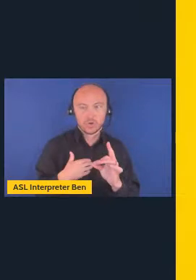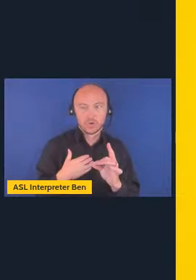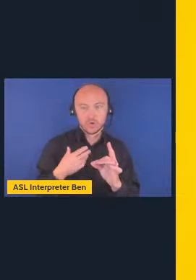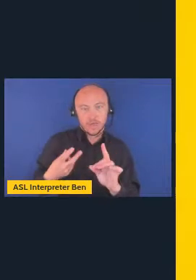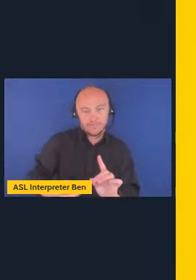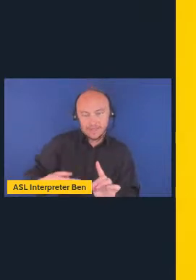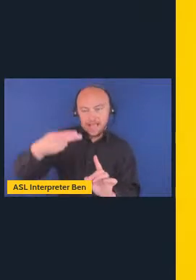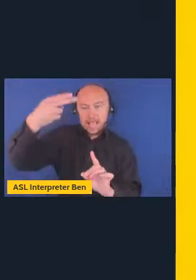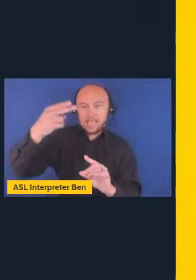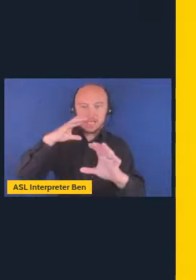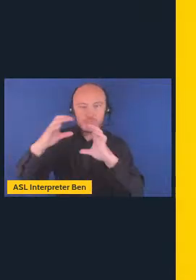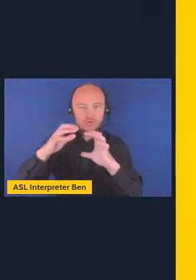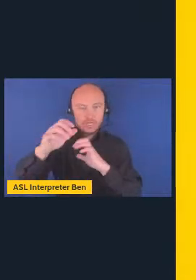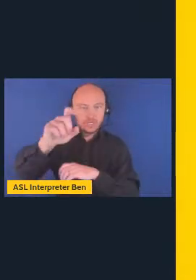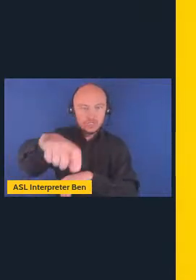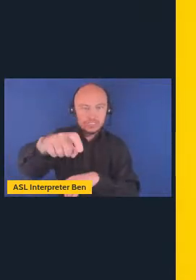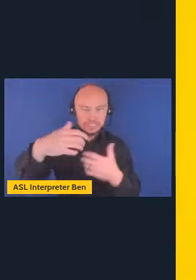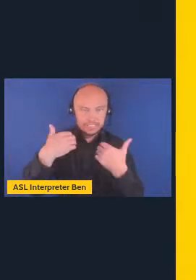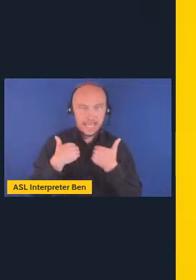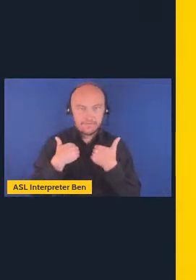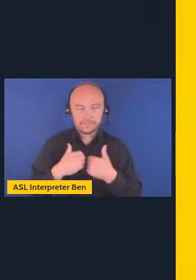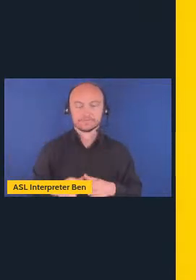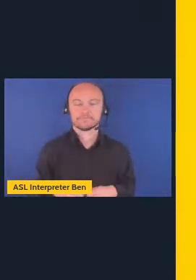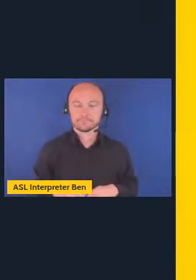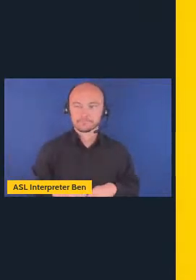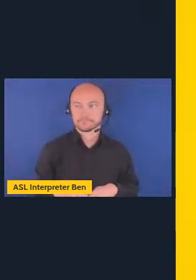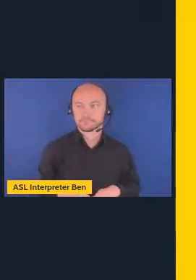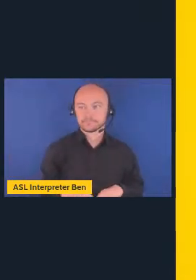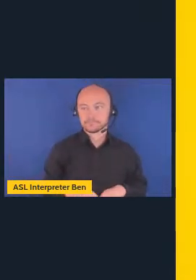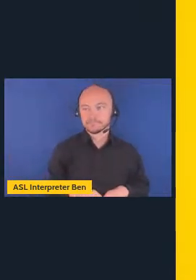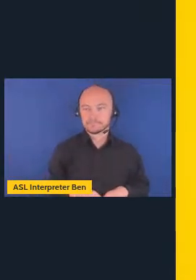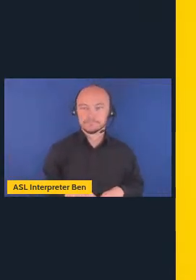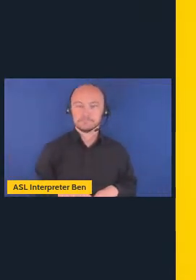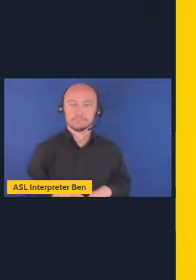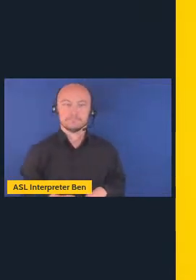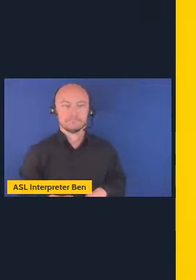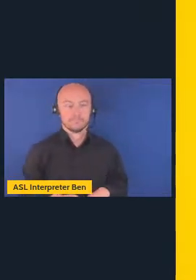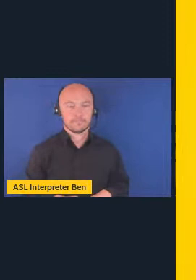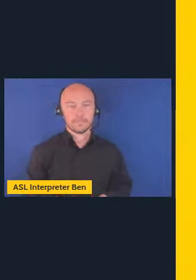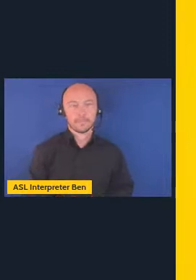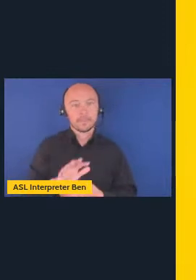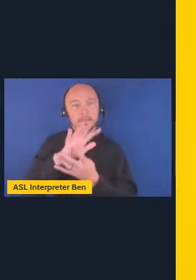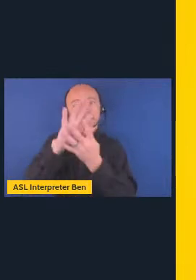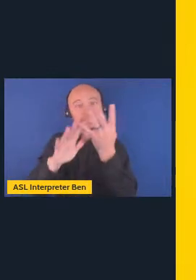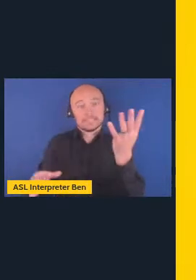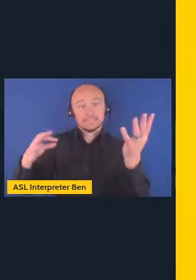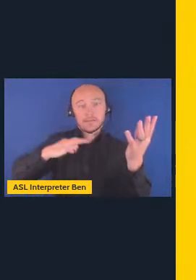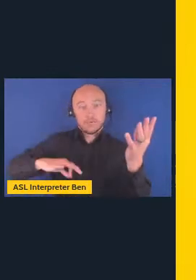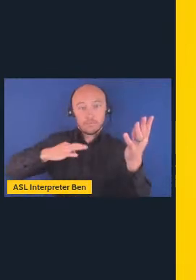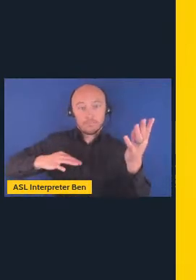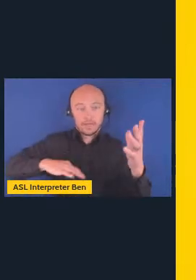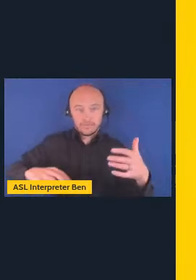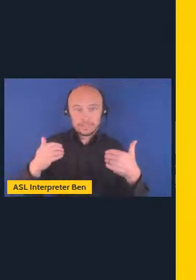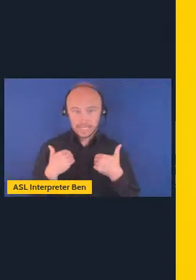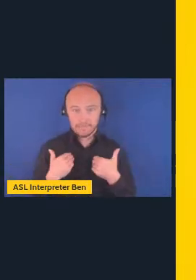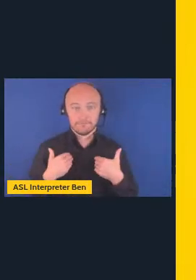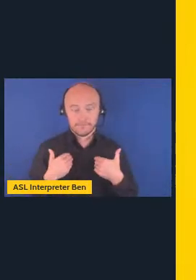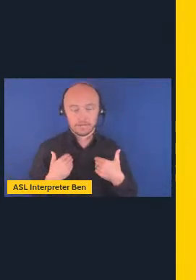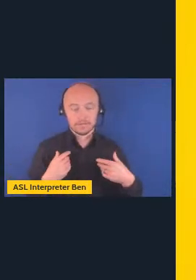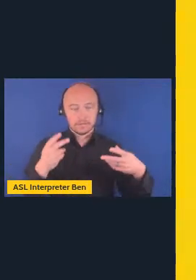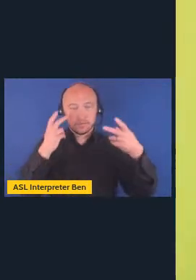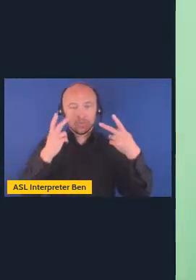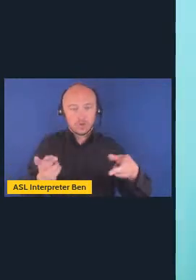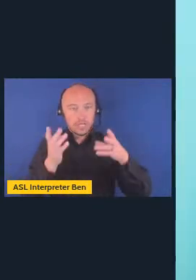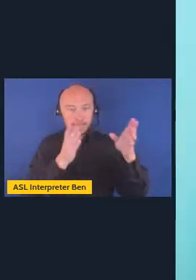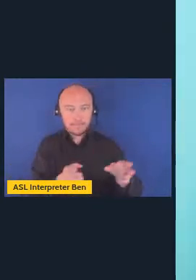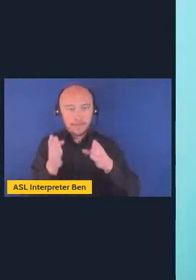of communication. There's a couple of benefits to get out of the details and thinking about things through the lens of